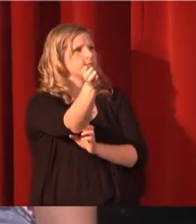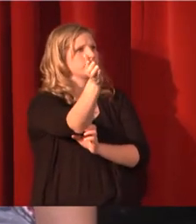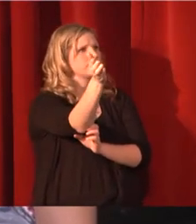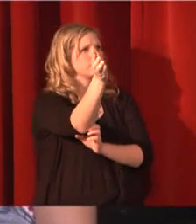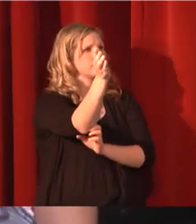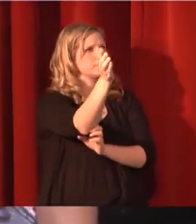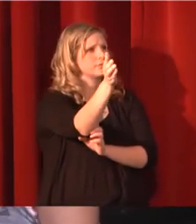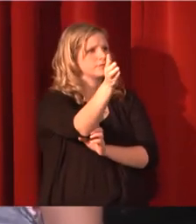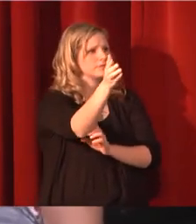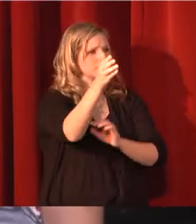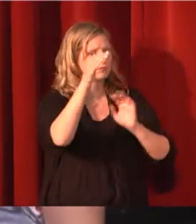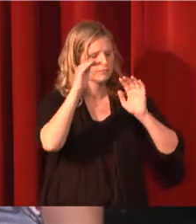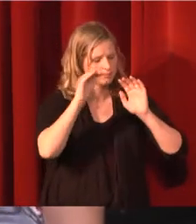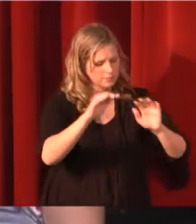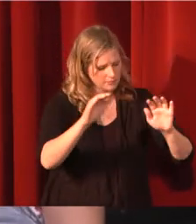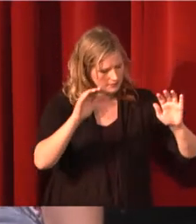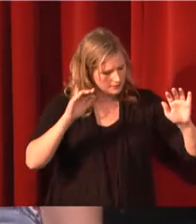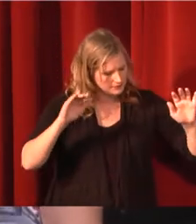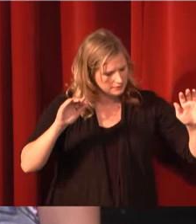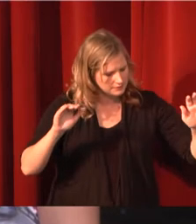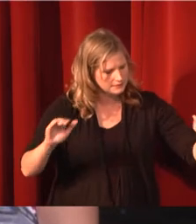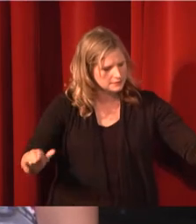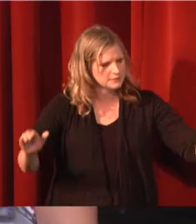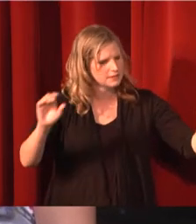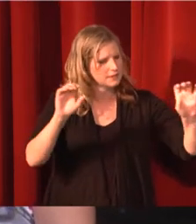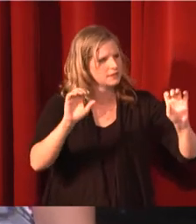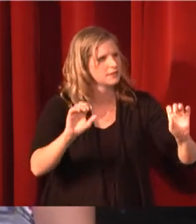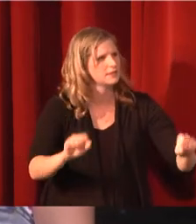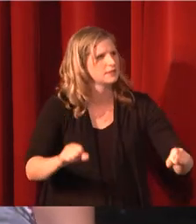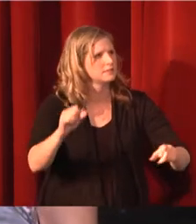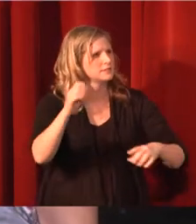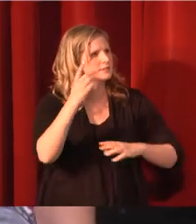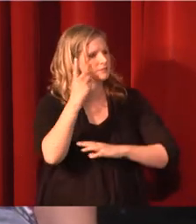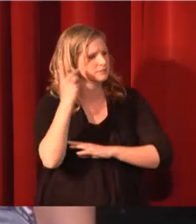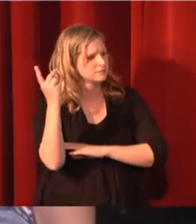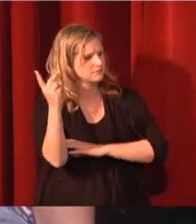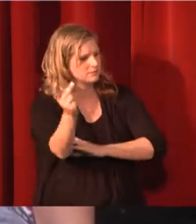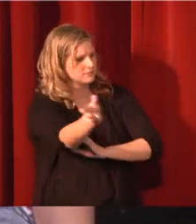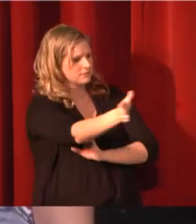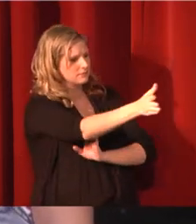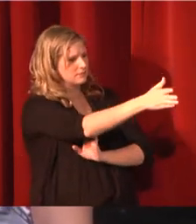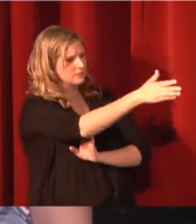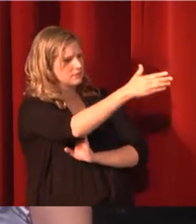oh say does that